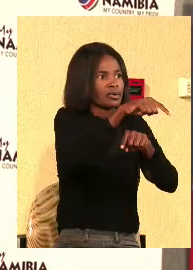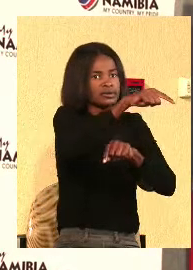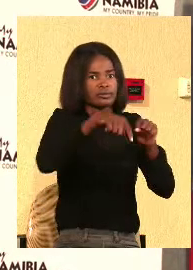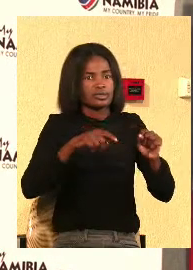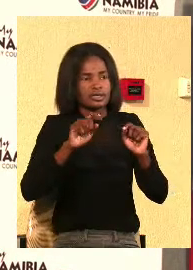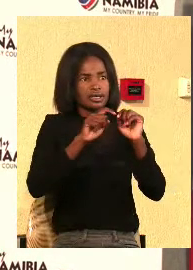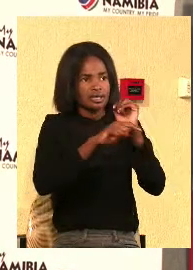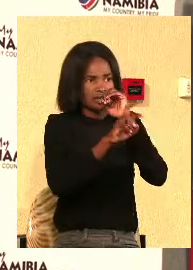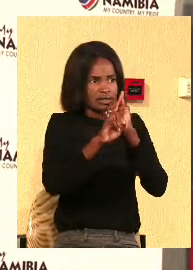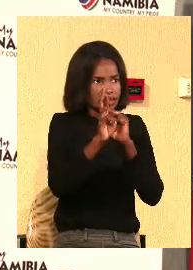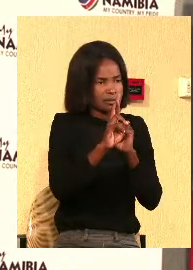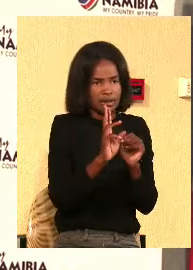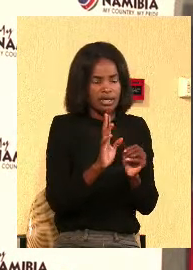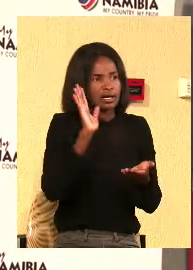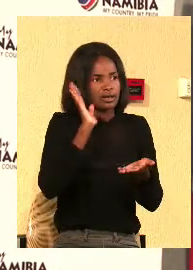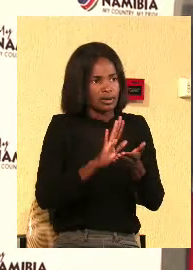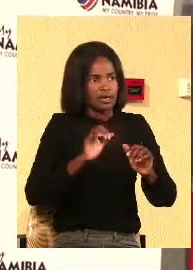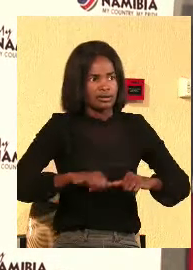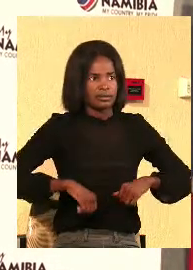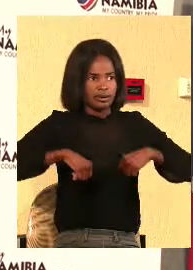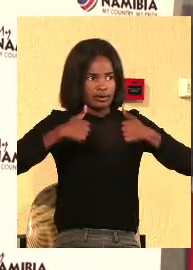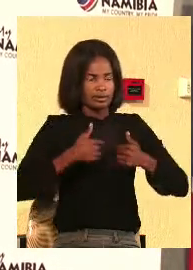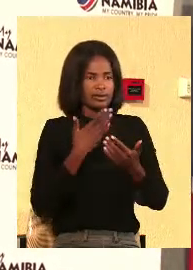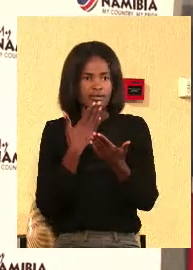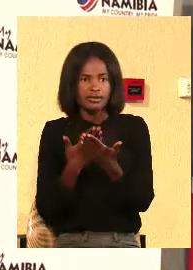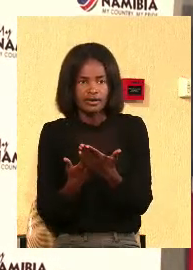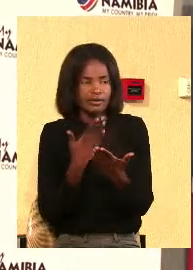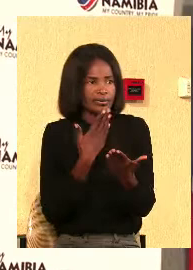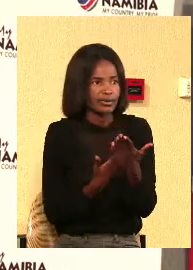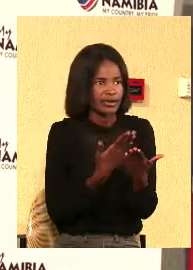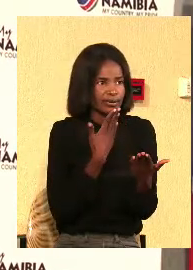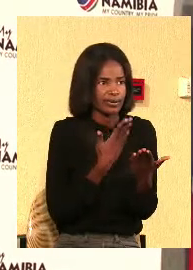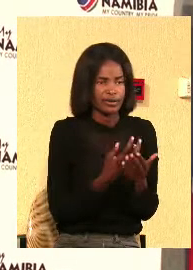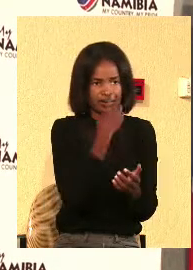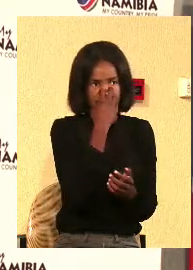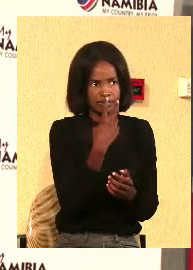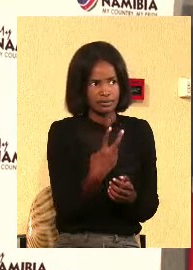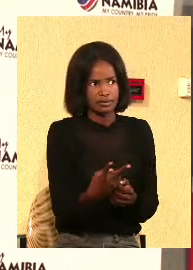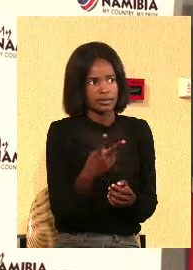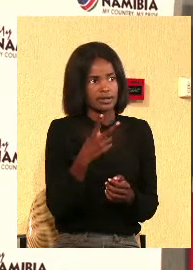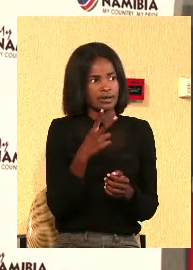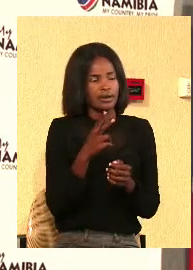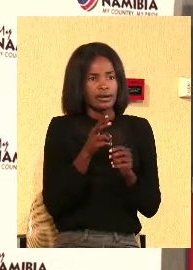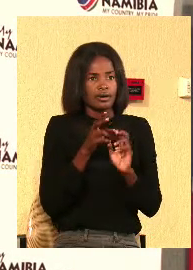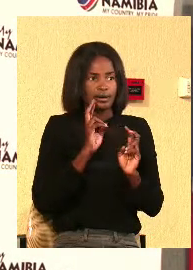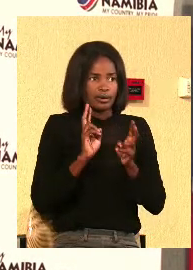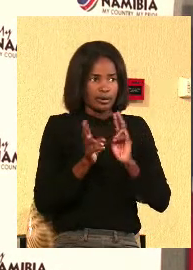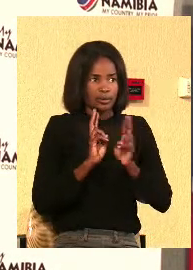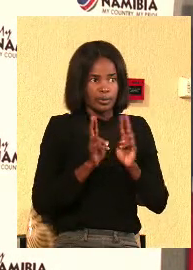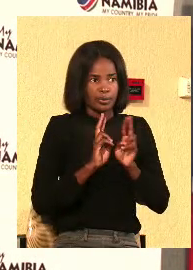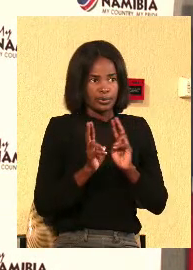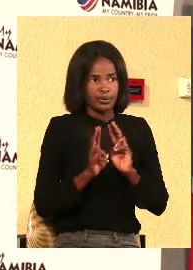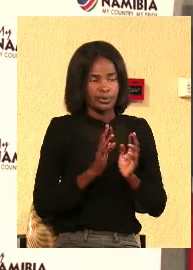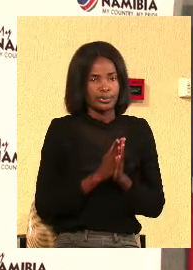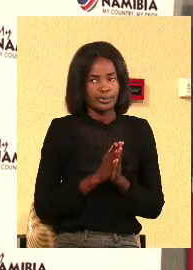healthy. From all of us, it's thank you, and I'd like to thank the panelists as well. Thank you very much